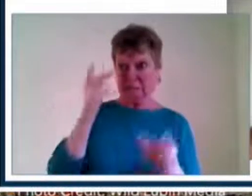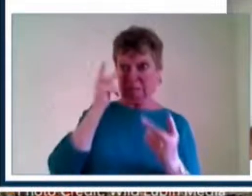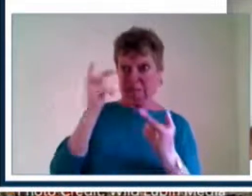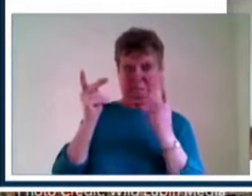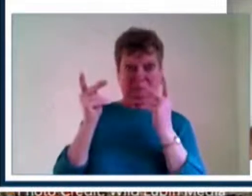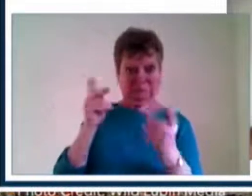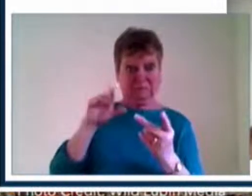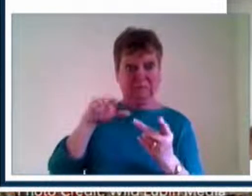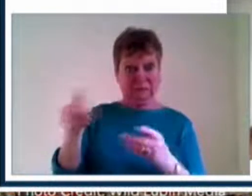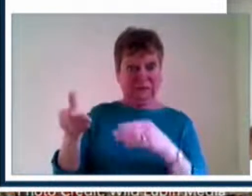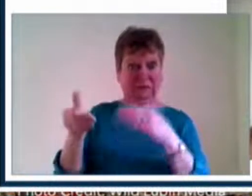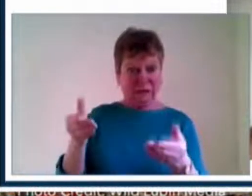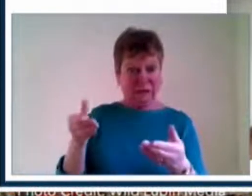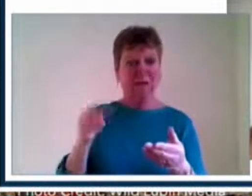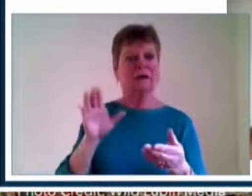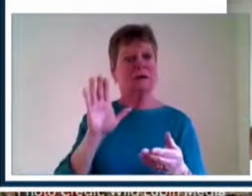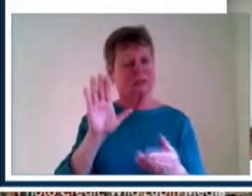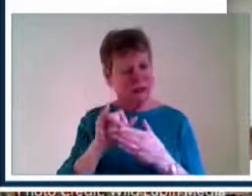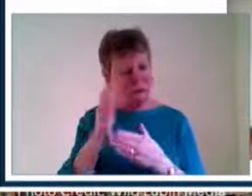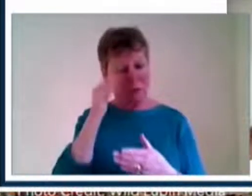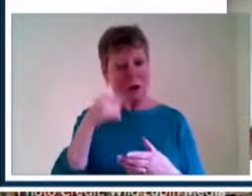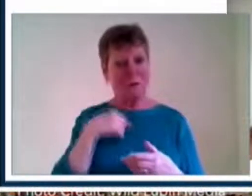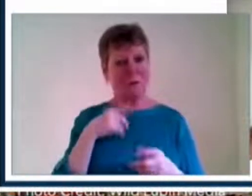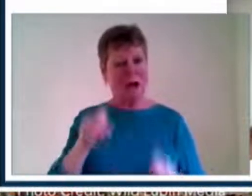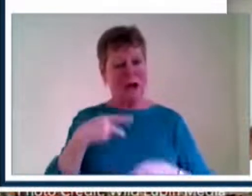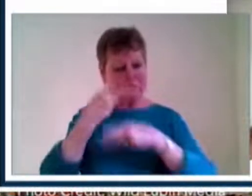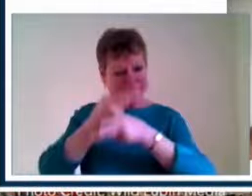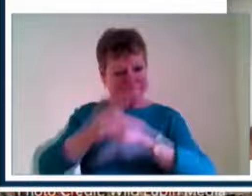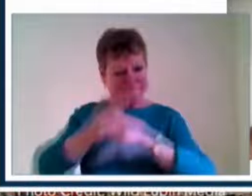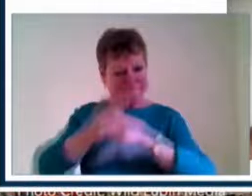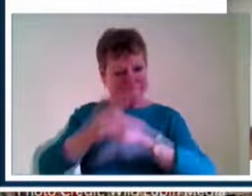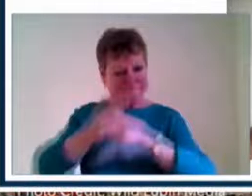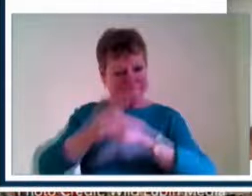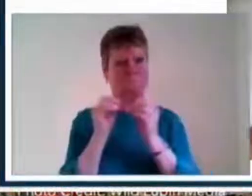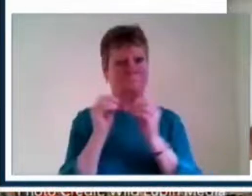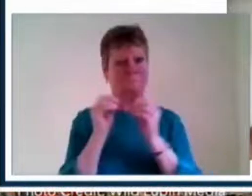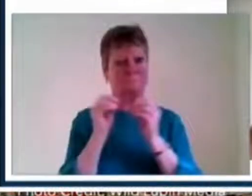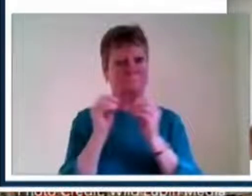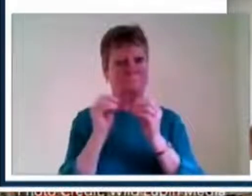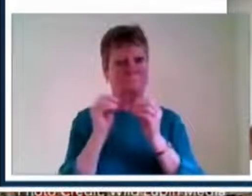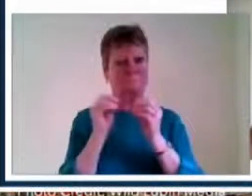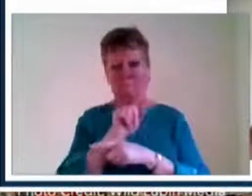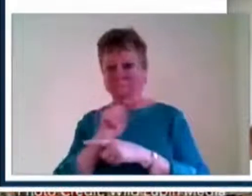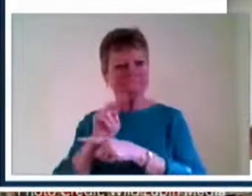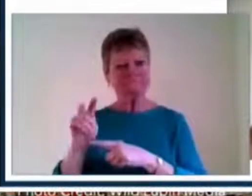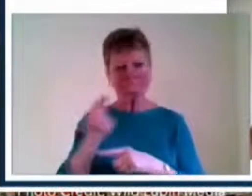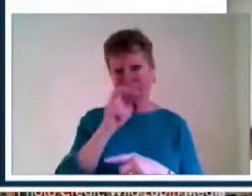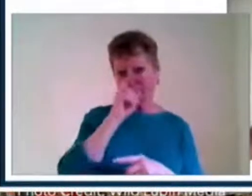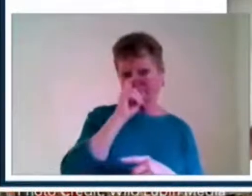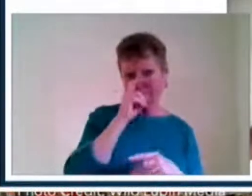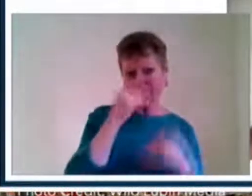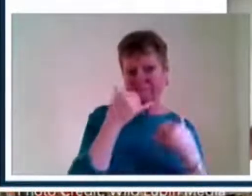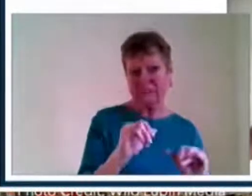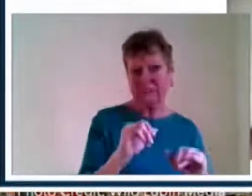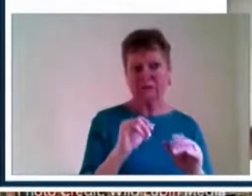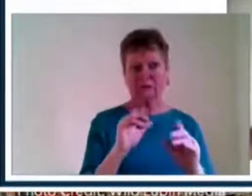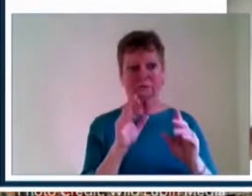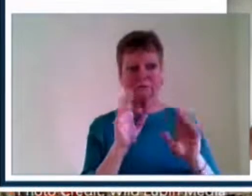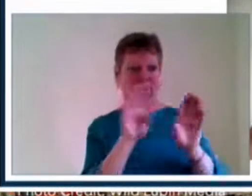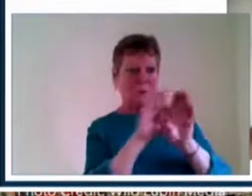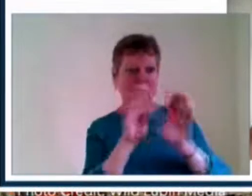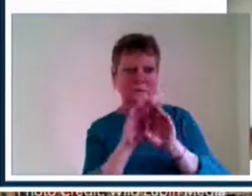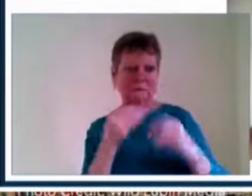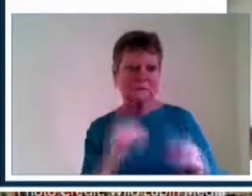I use the words, we have to remain cautious for the next few weeks. There's optimism, but there's also, we have to continue to hold our